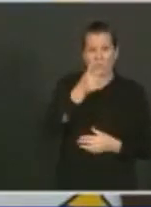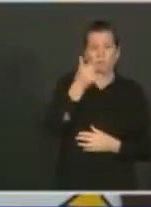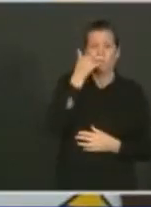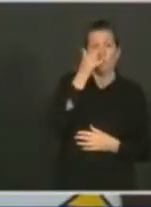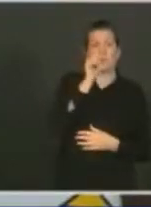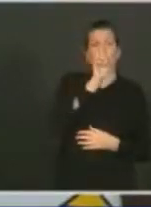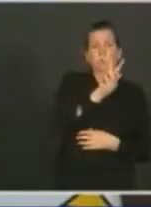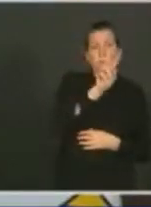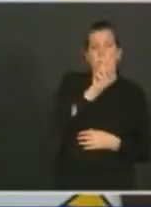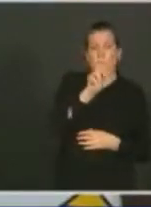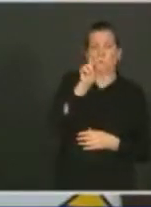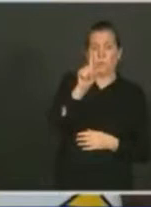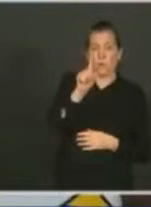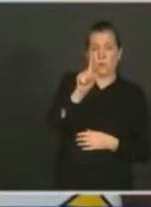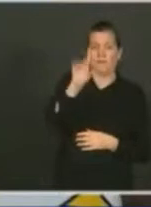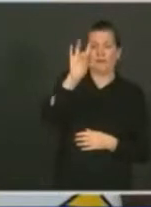place.